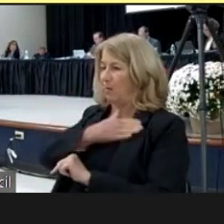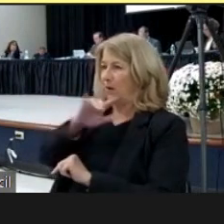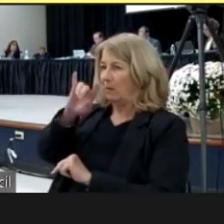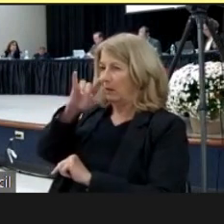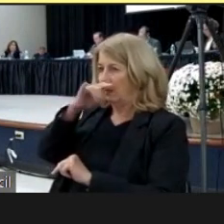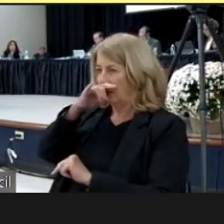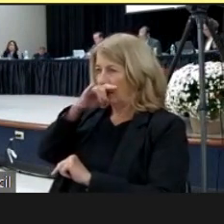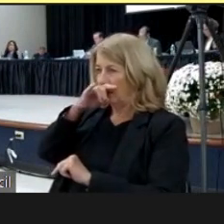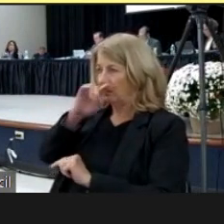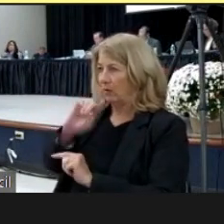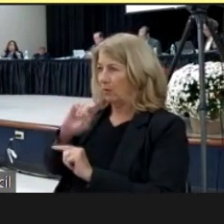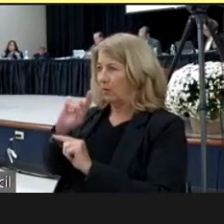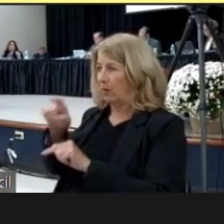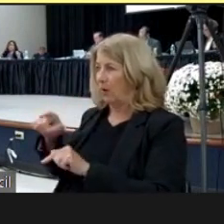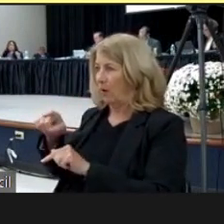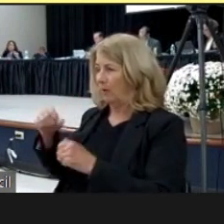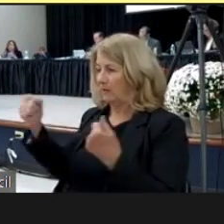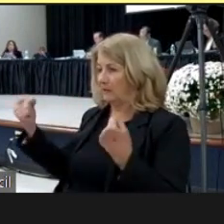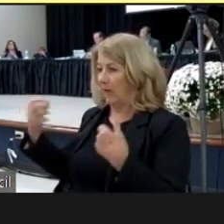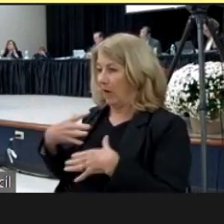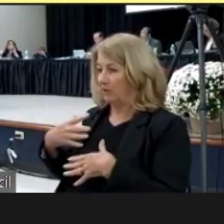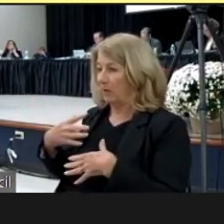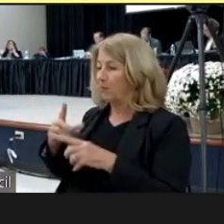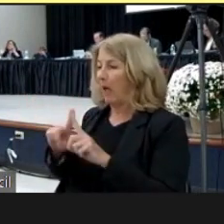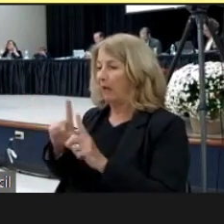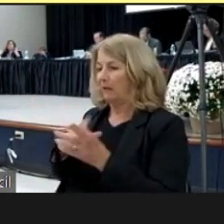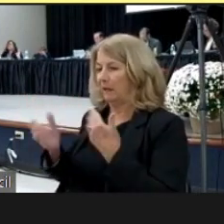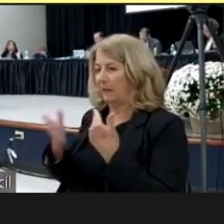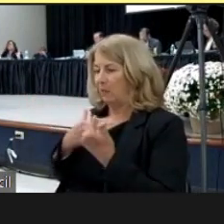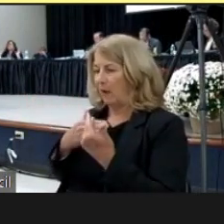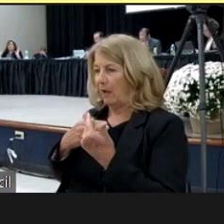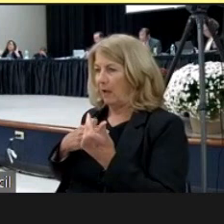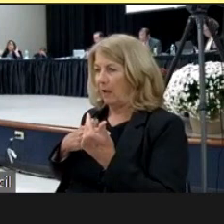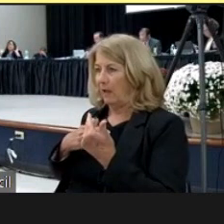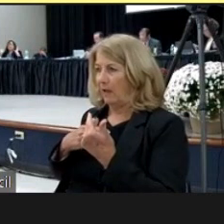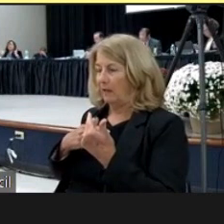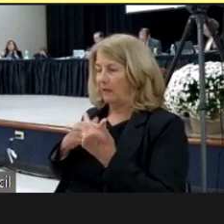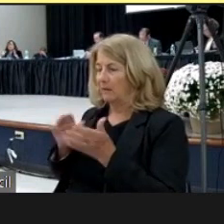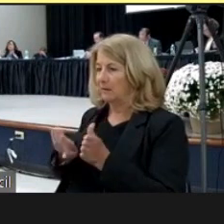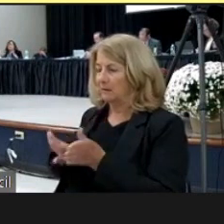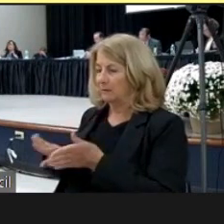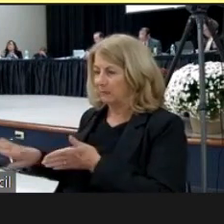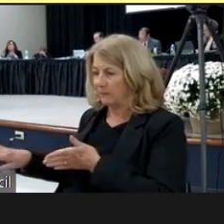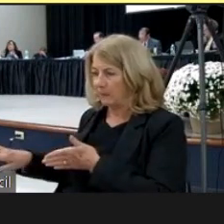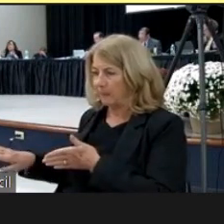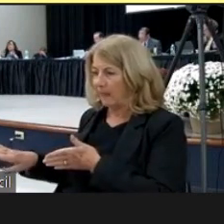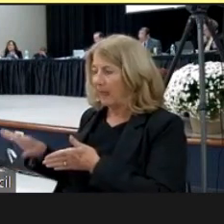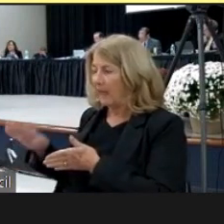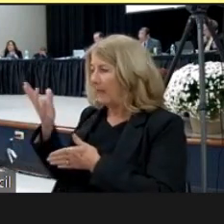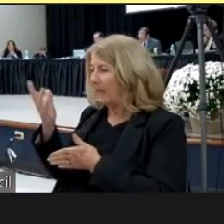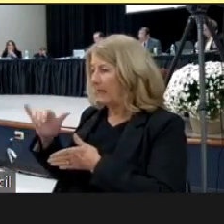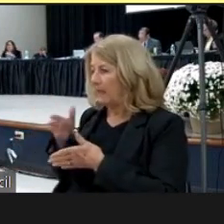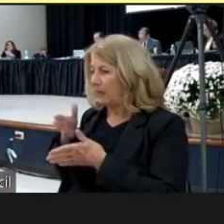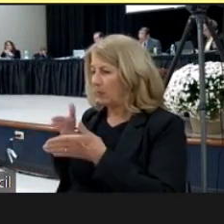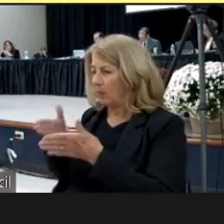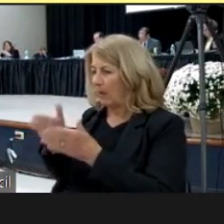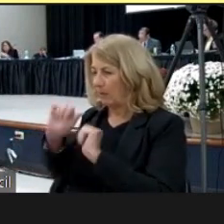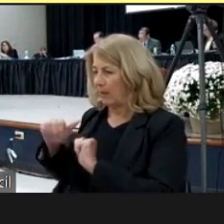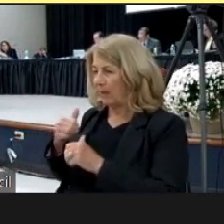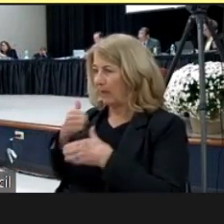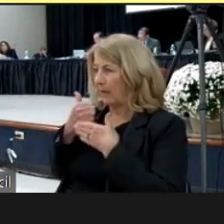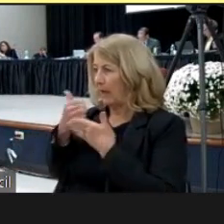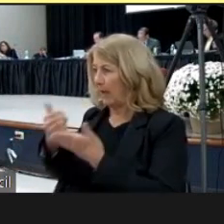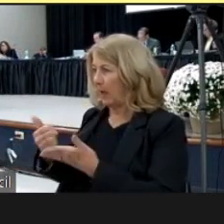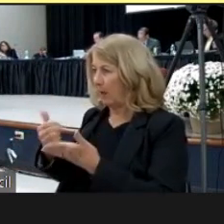it scares them when they go. But anyway, that aside, is there any way that we can help the